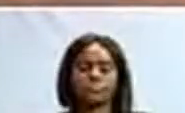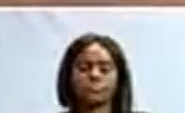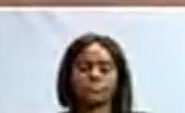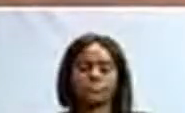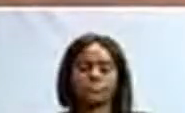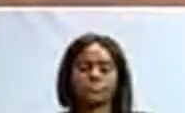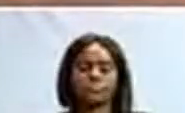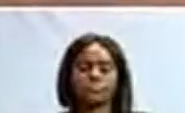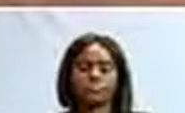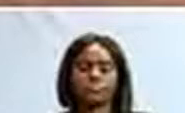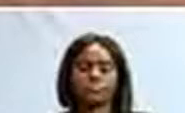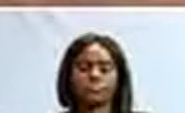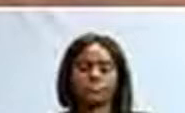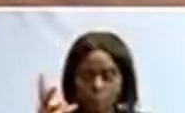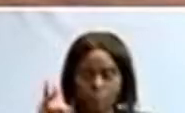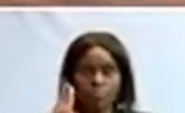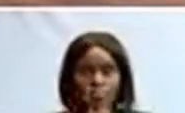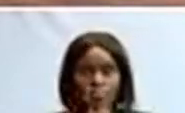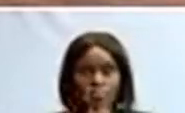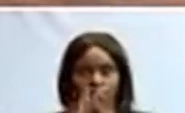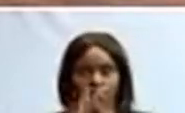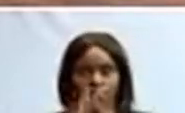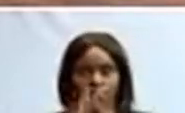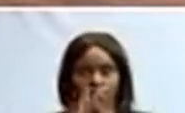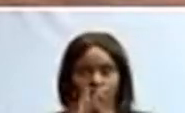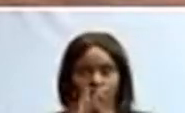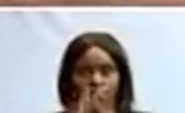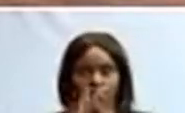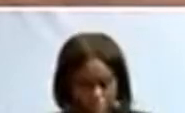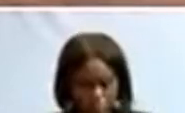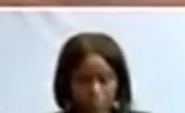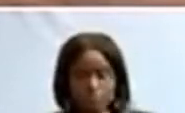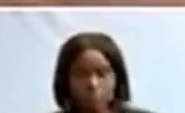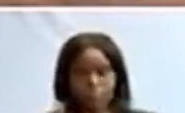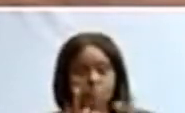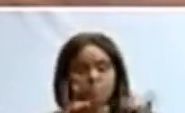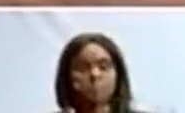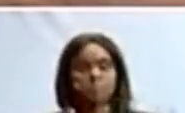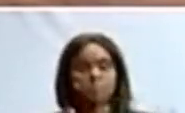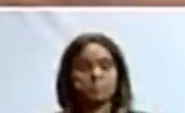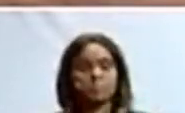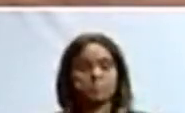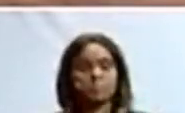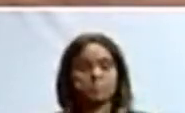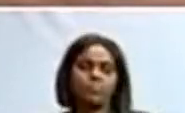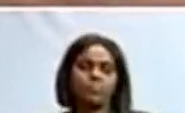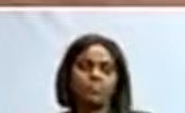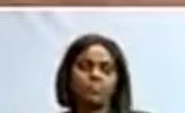Appendix 16, Chair, failure to fill vacant positions.